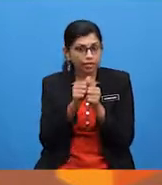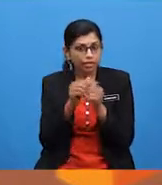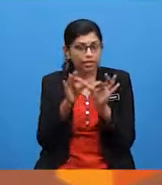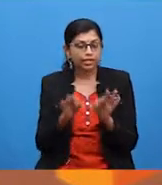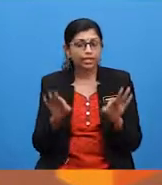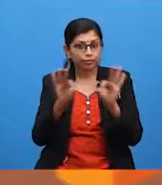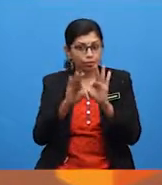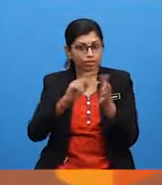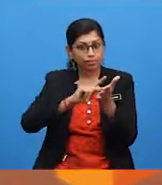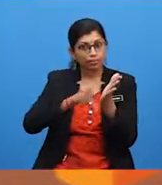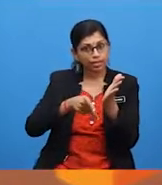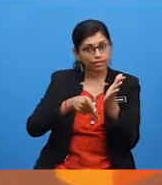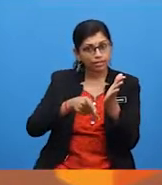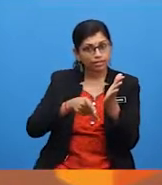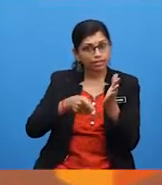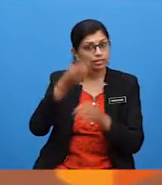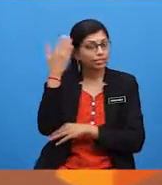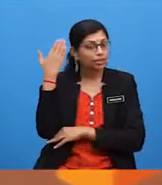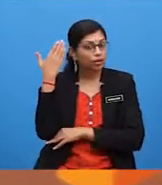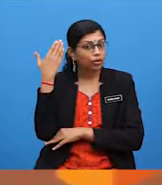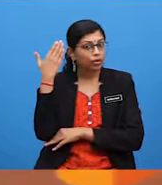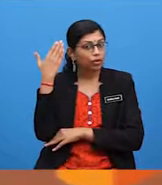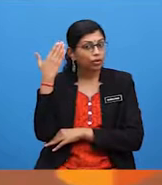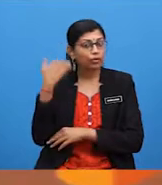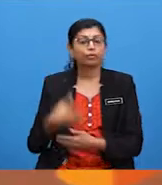the conversation just now?